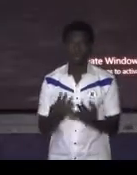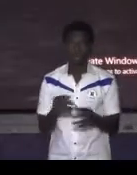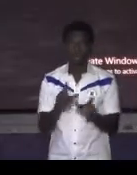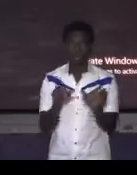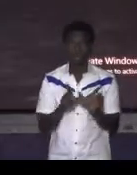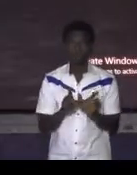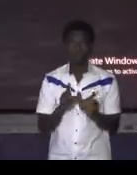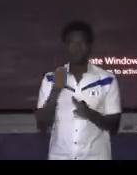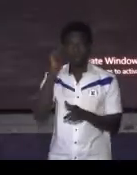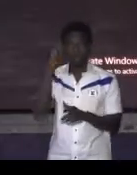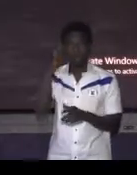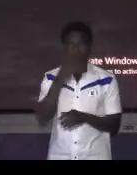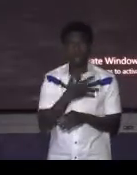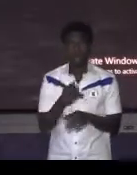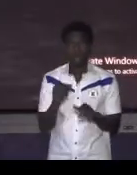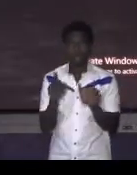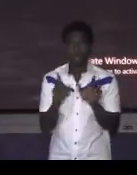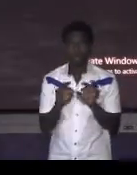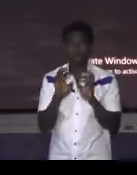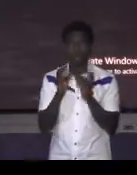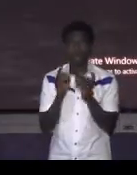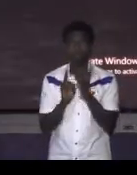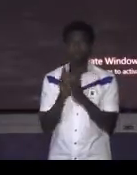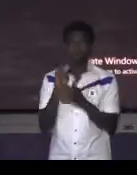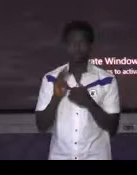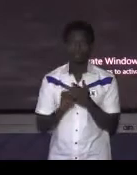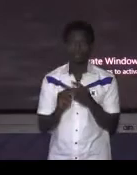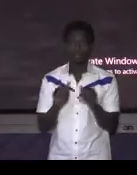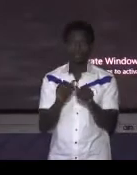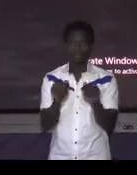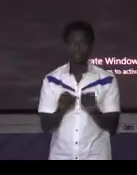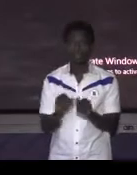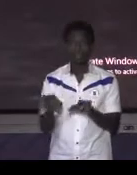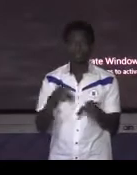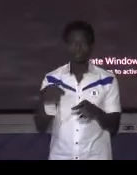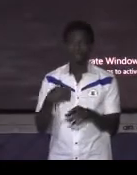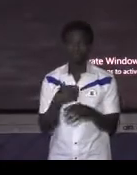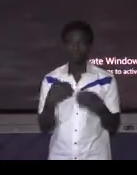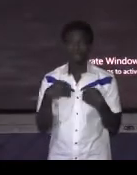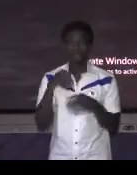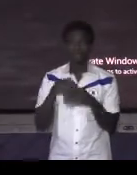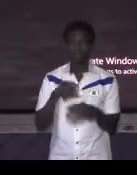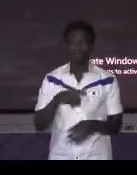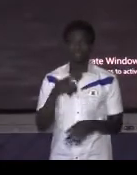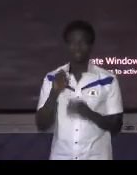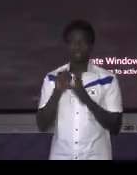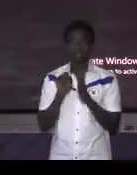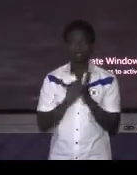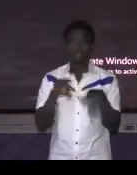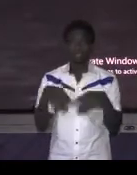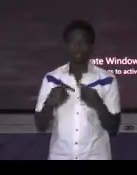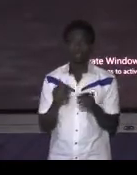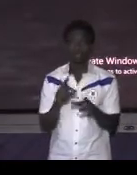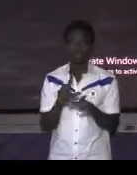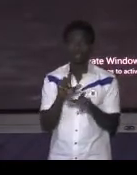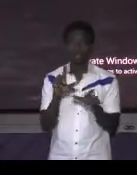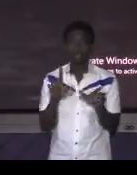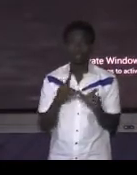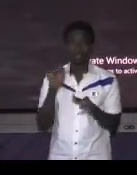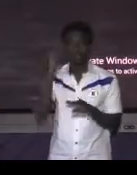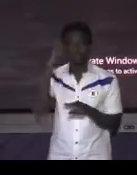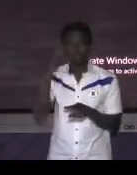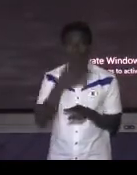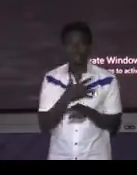local governments and local councils development area do we have in Lagos State? How many local government and